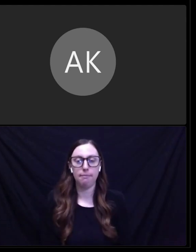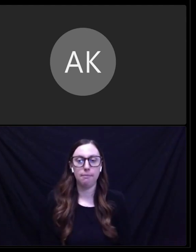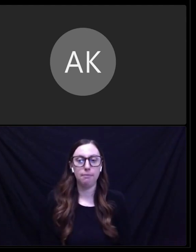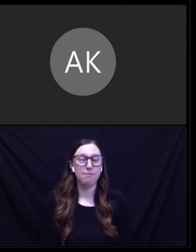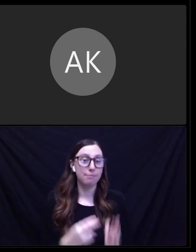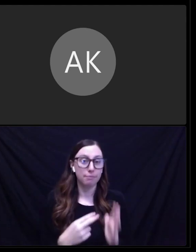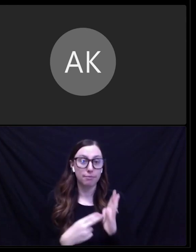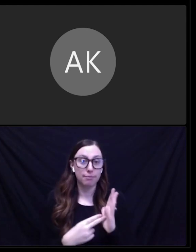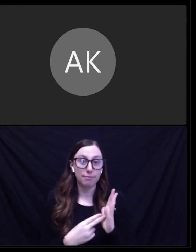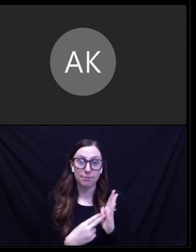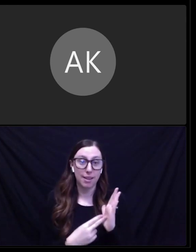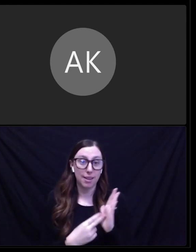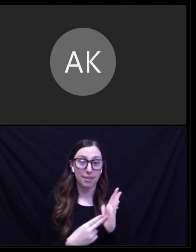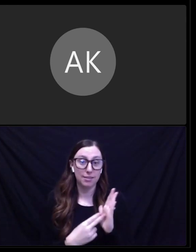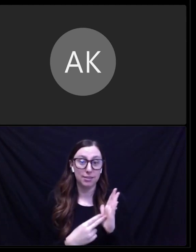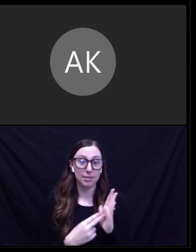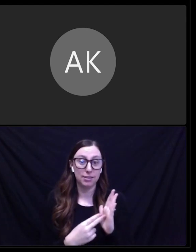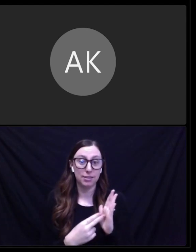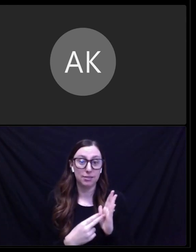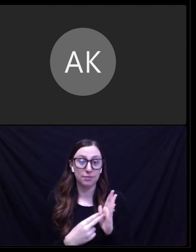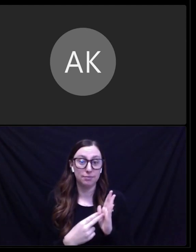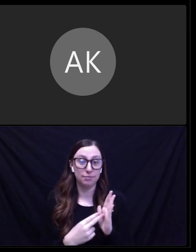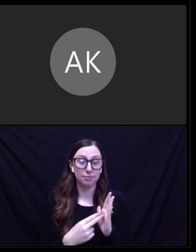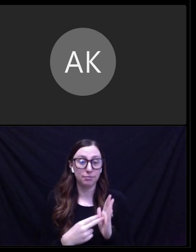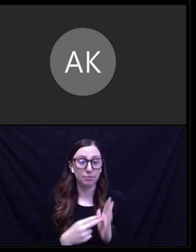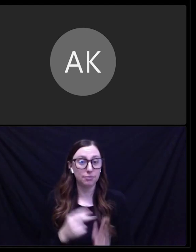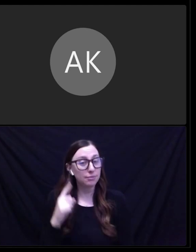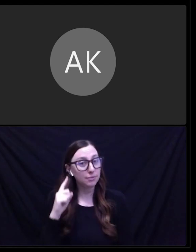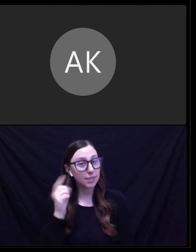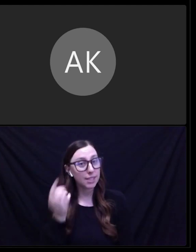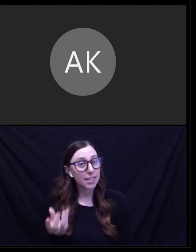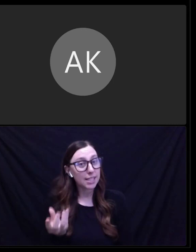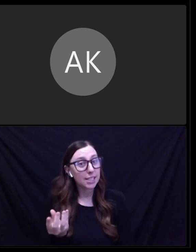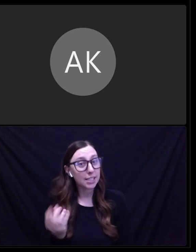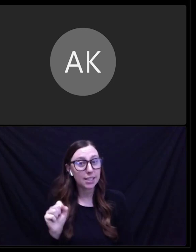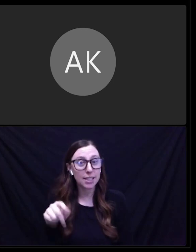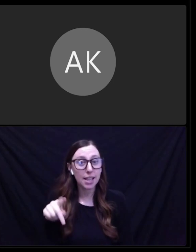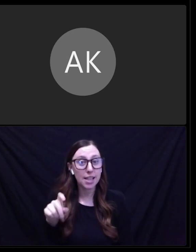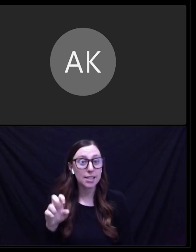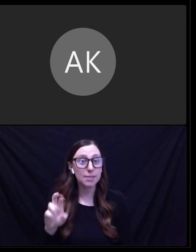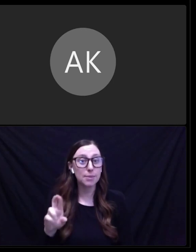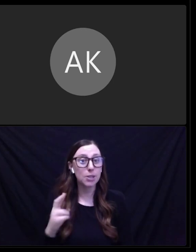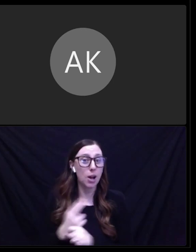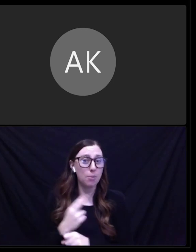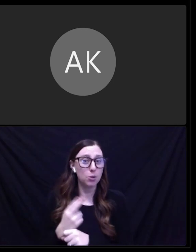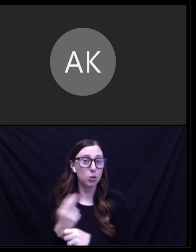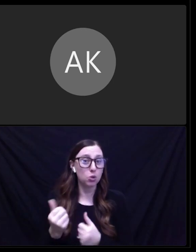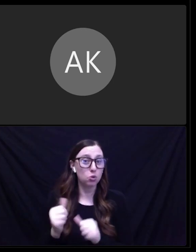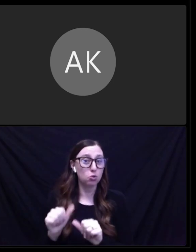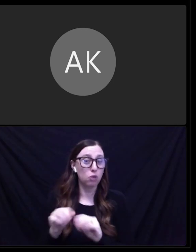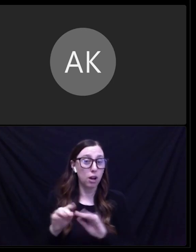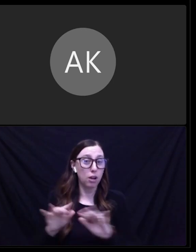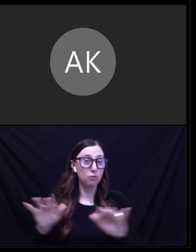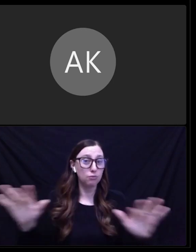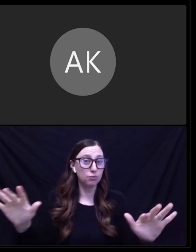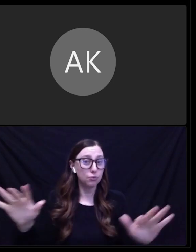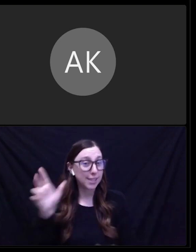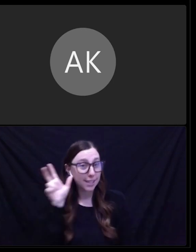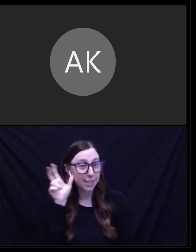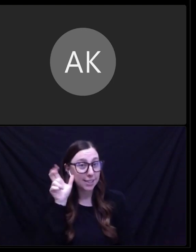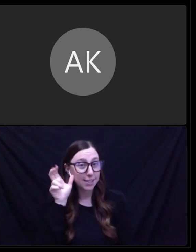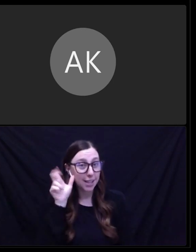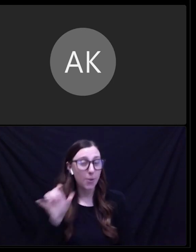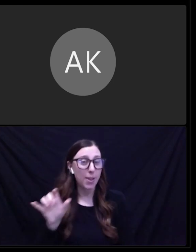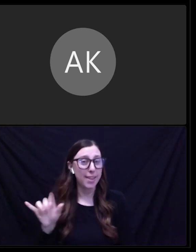Honestly, the little speaker that I've been using to try and get the audio across is probably heavier than the ATI